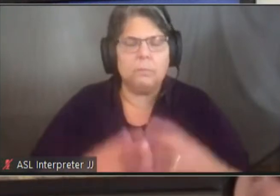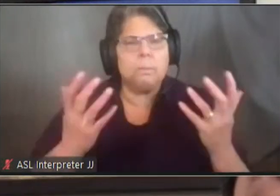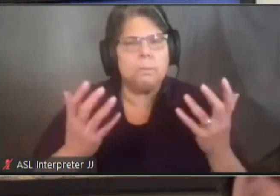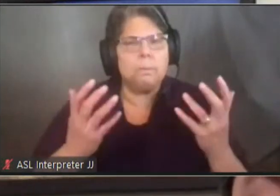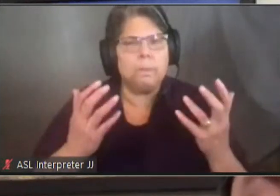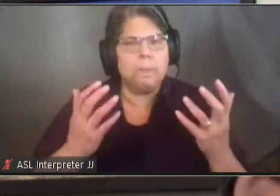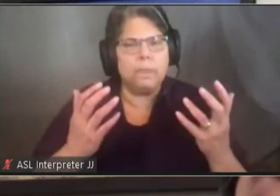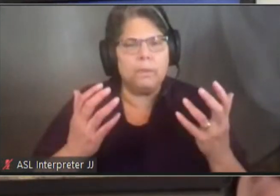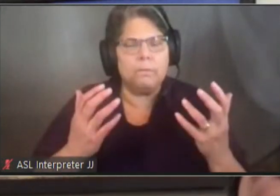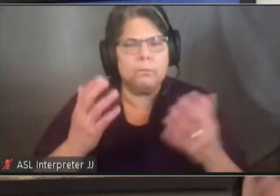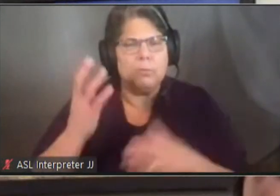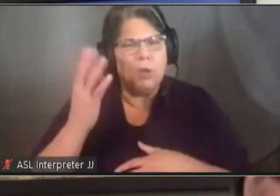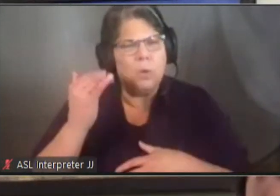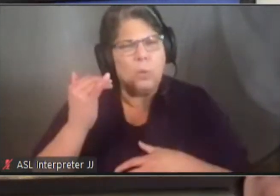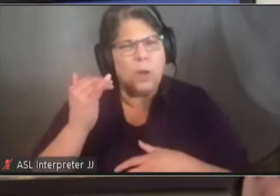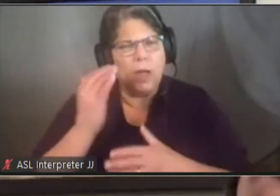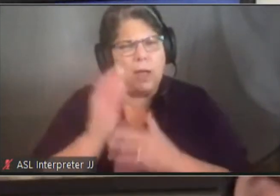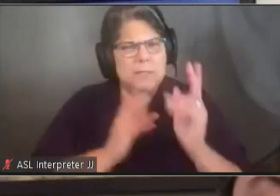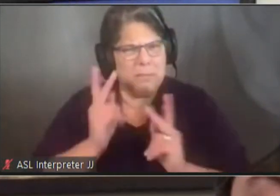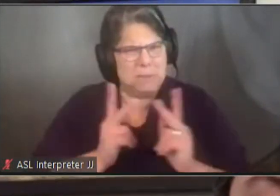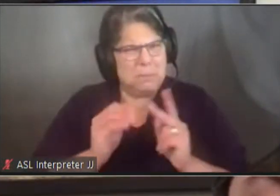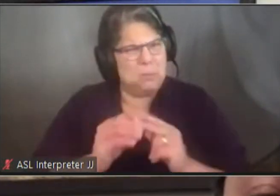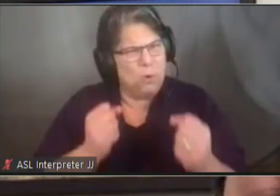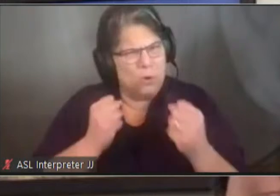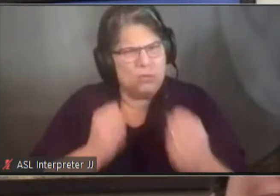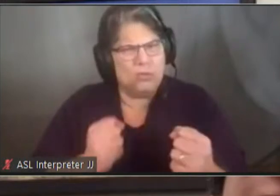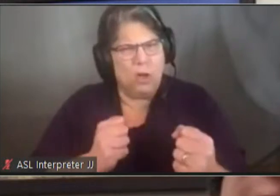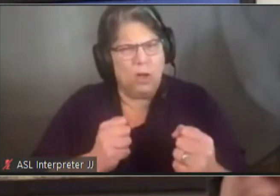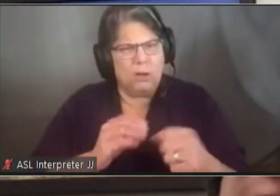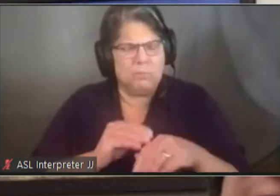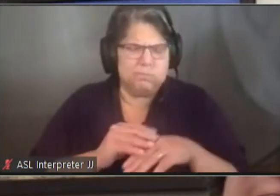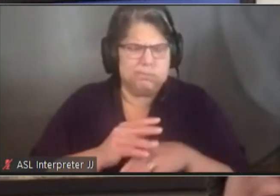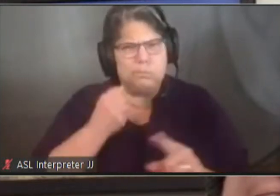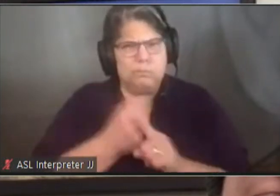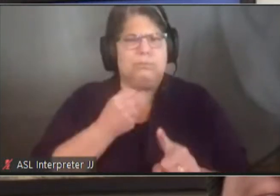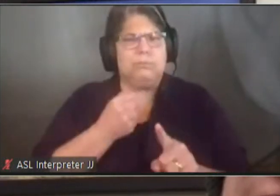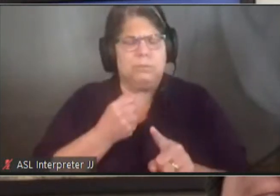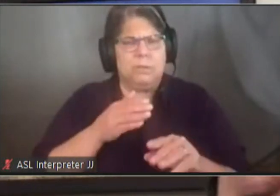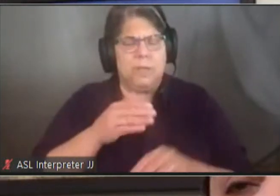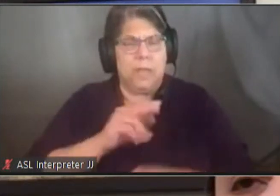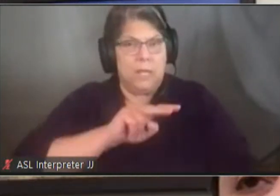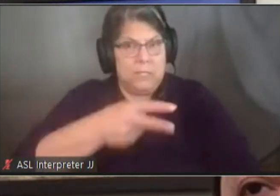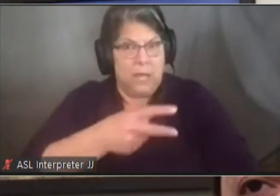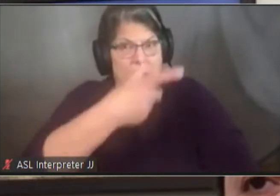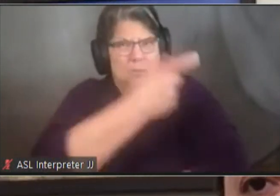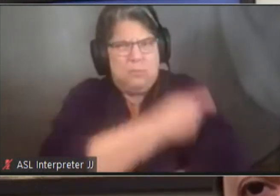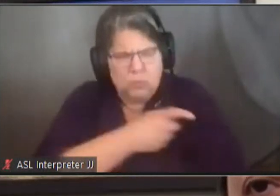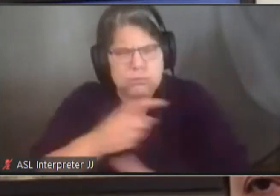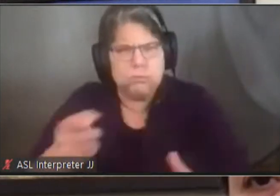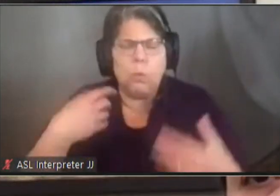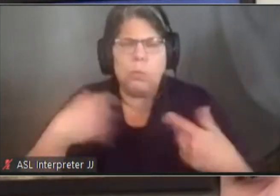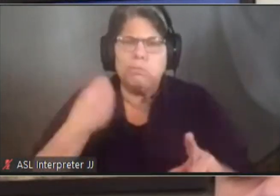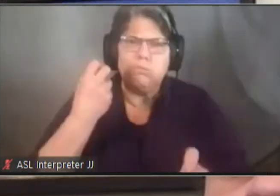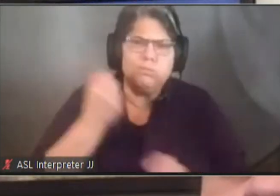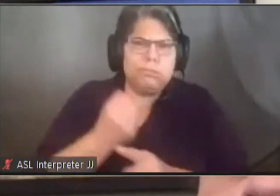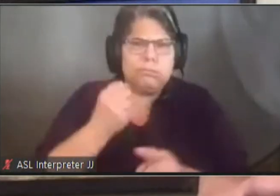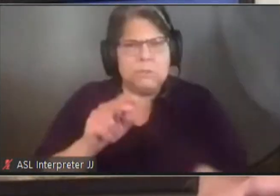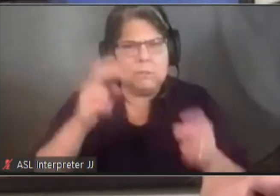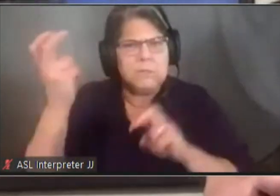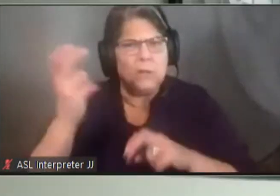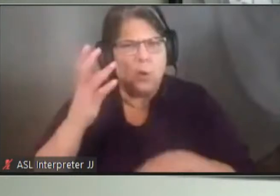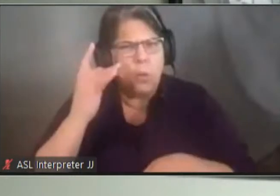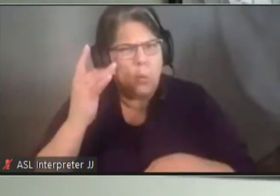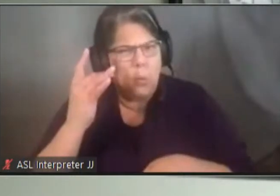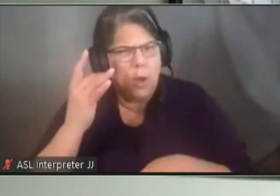Why do some people have stronger reactions after receiving the second dose than the first dose? Okay,